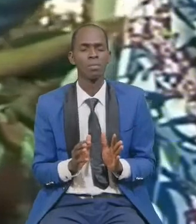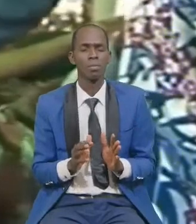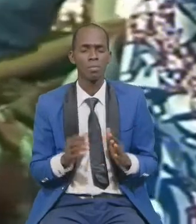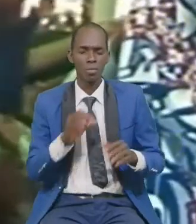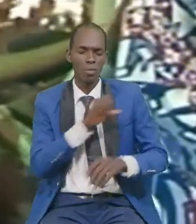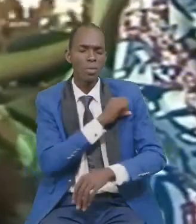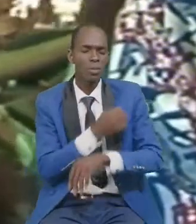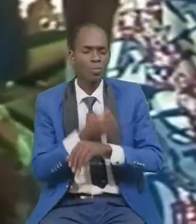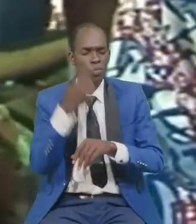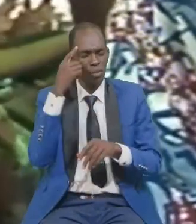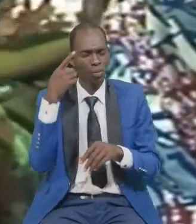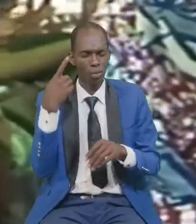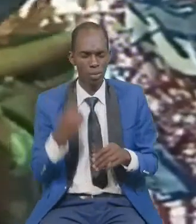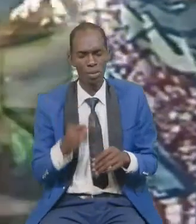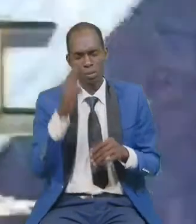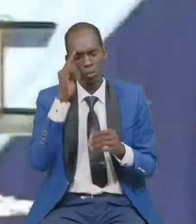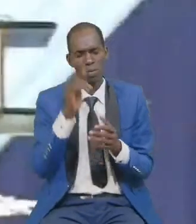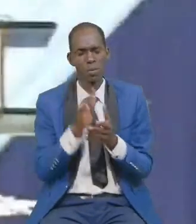Strength for the believer.